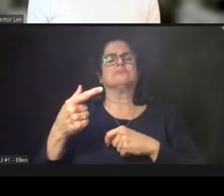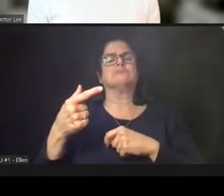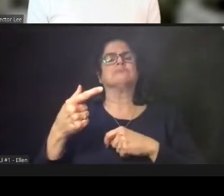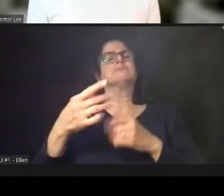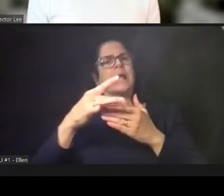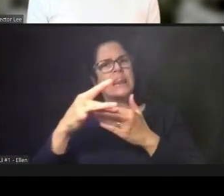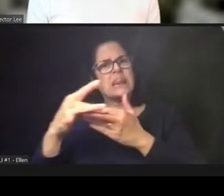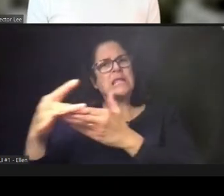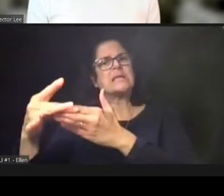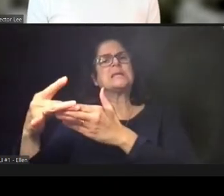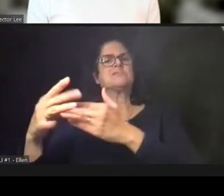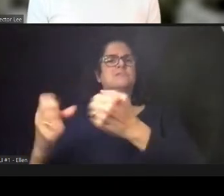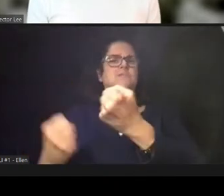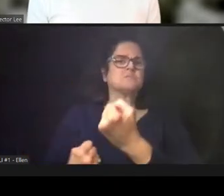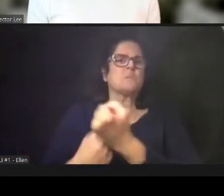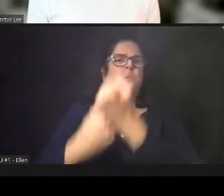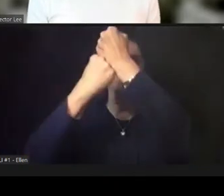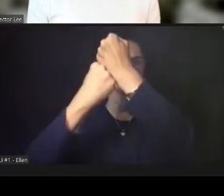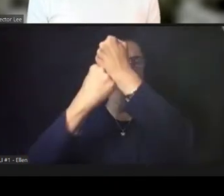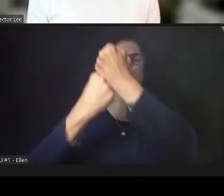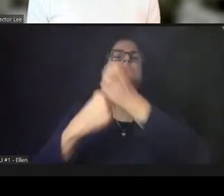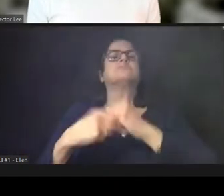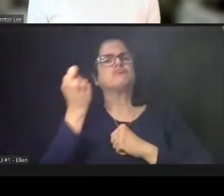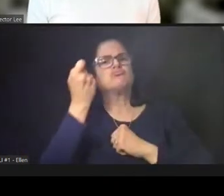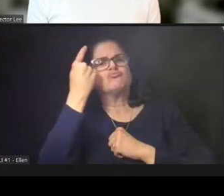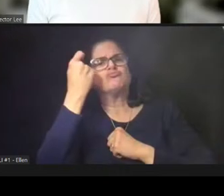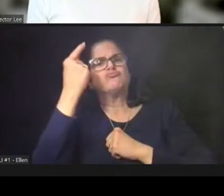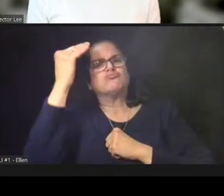logistical direction, and procedural rules.